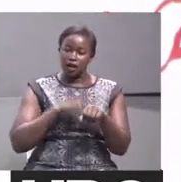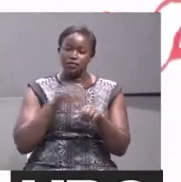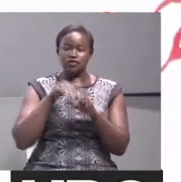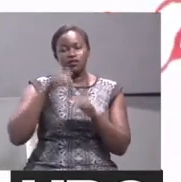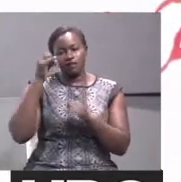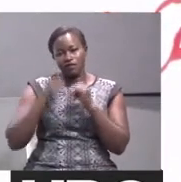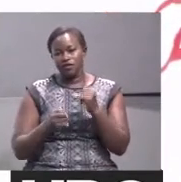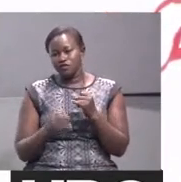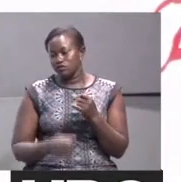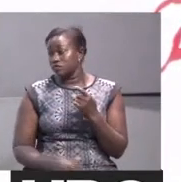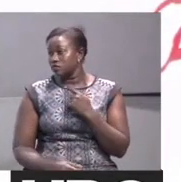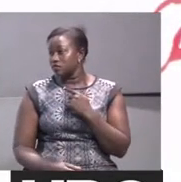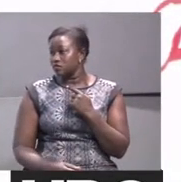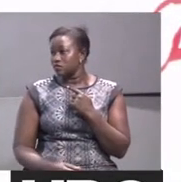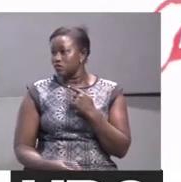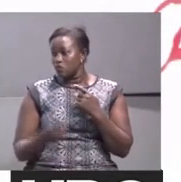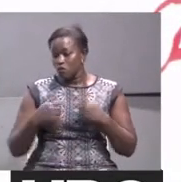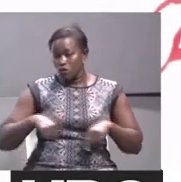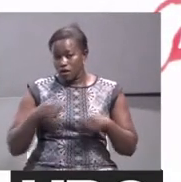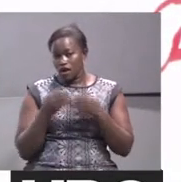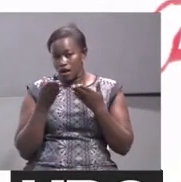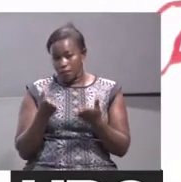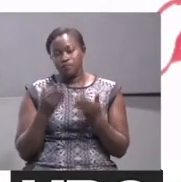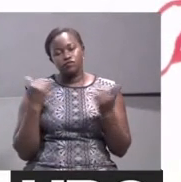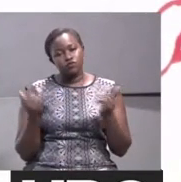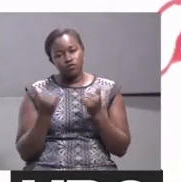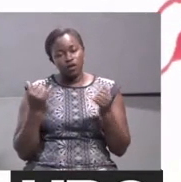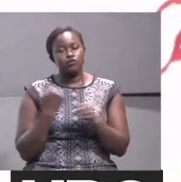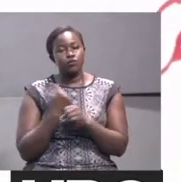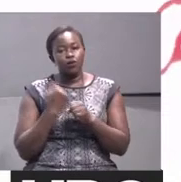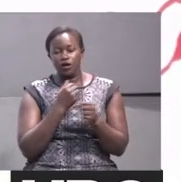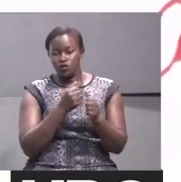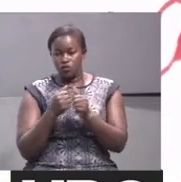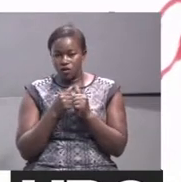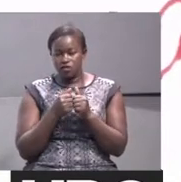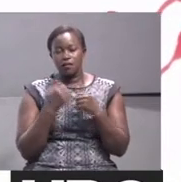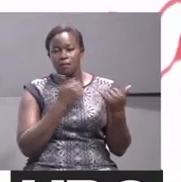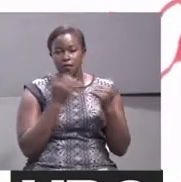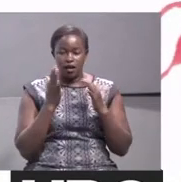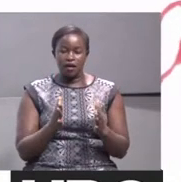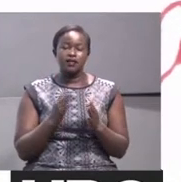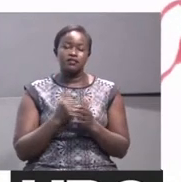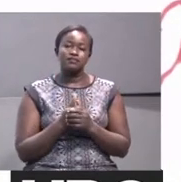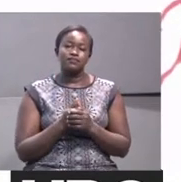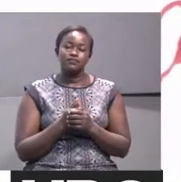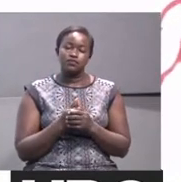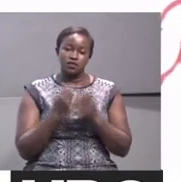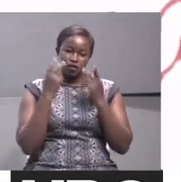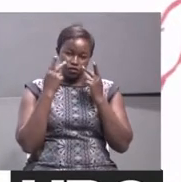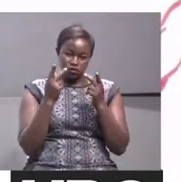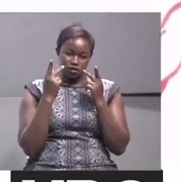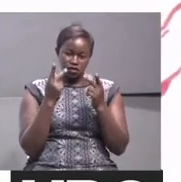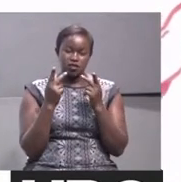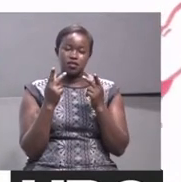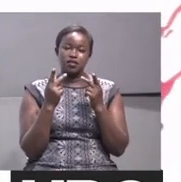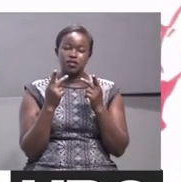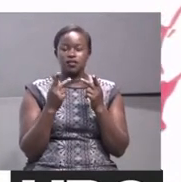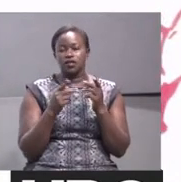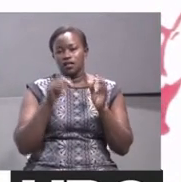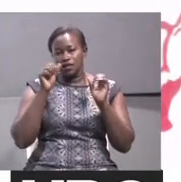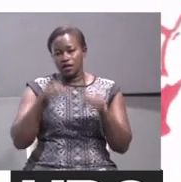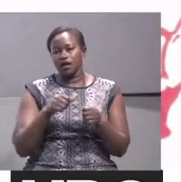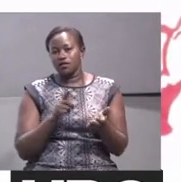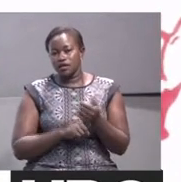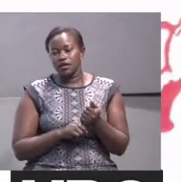here. We are trying to work together with the players to see that they can get the